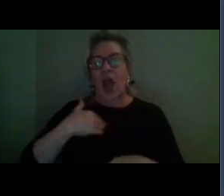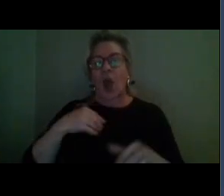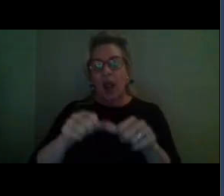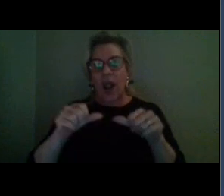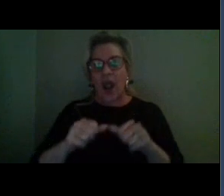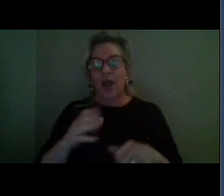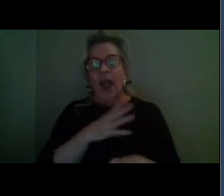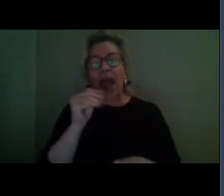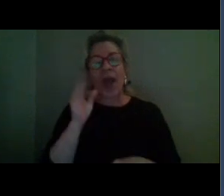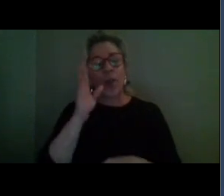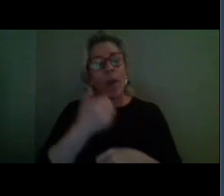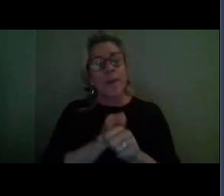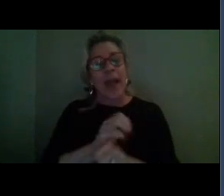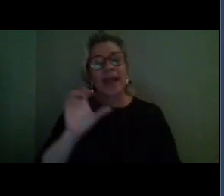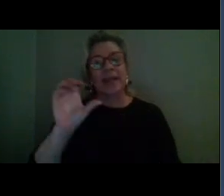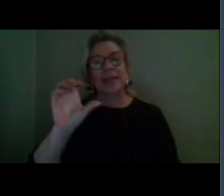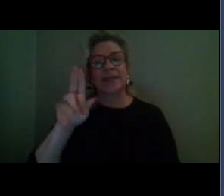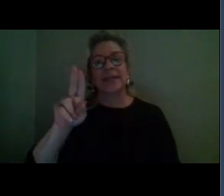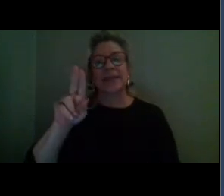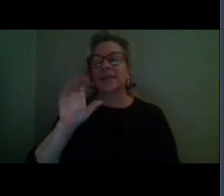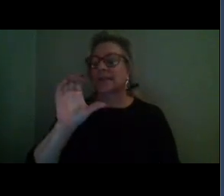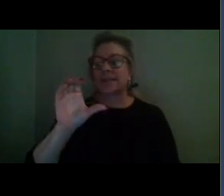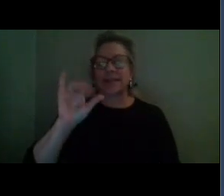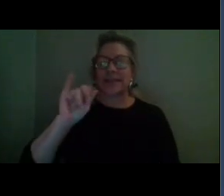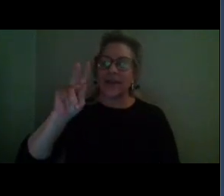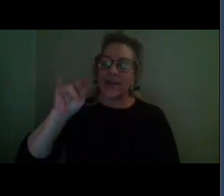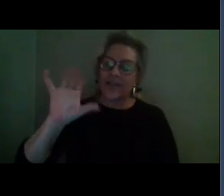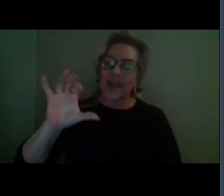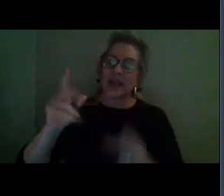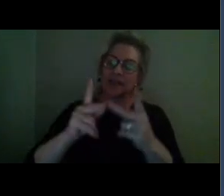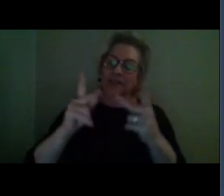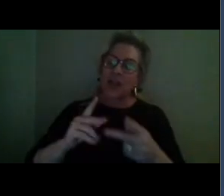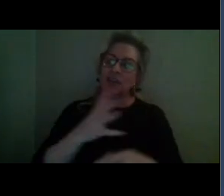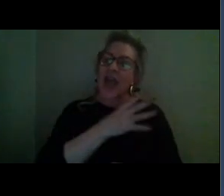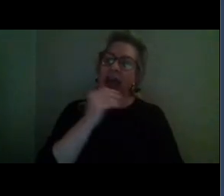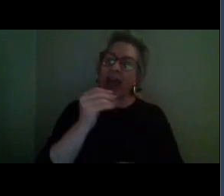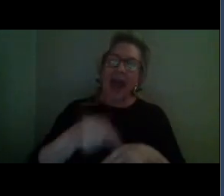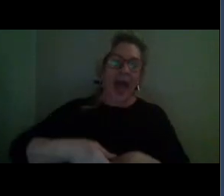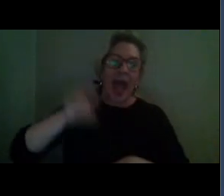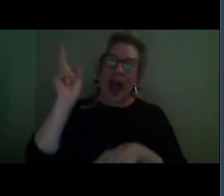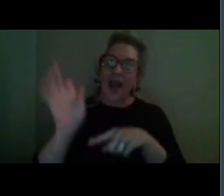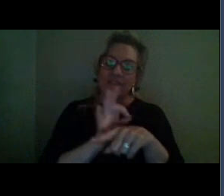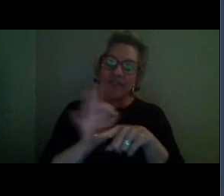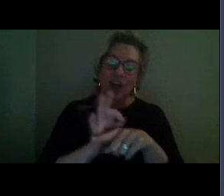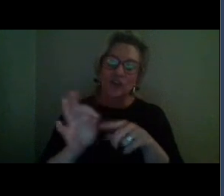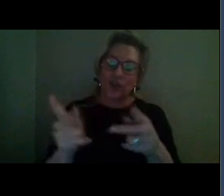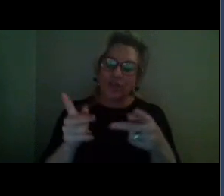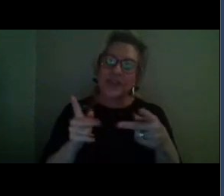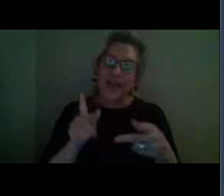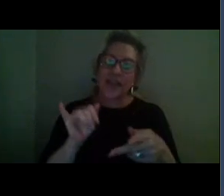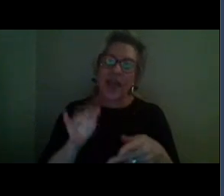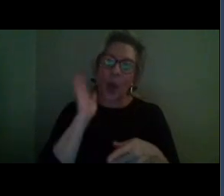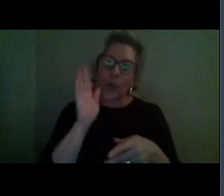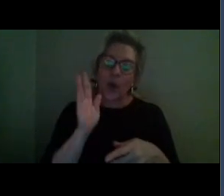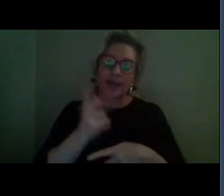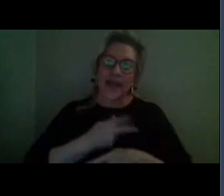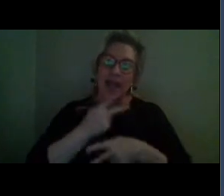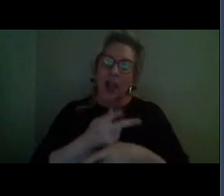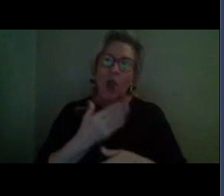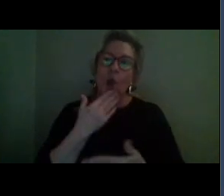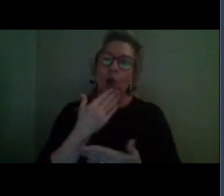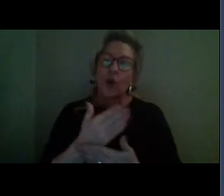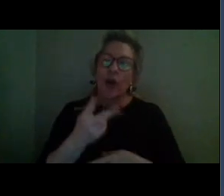civic space in addition to providing a highly functional intermodal facility that will take good care of